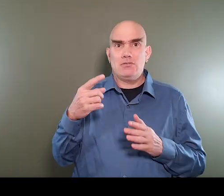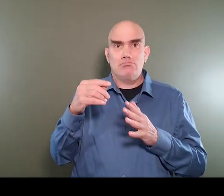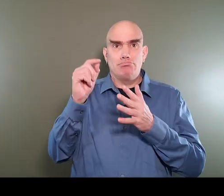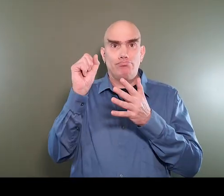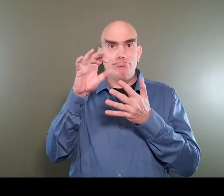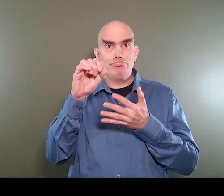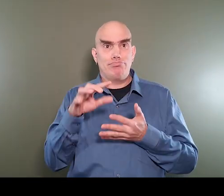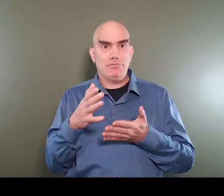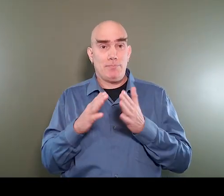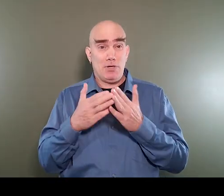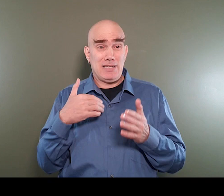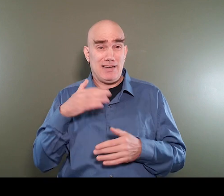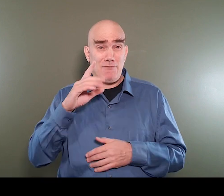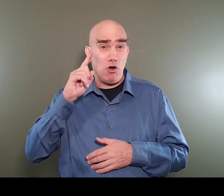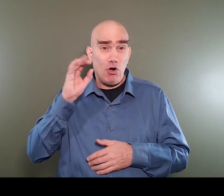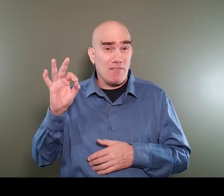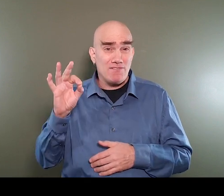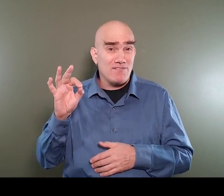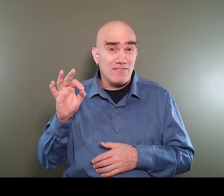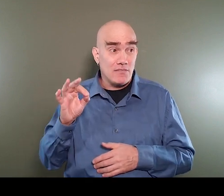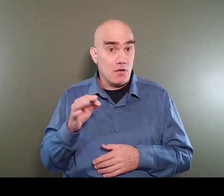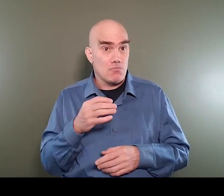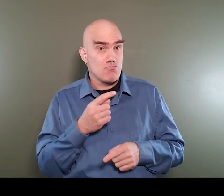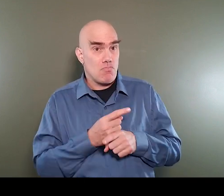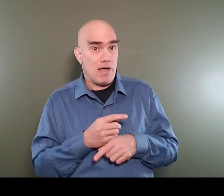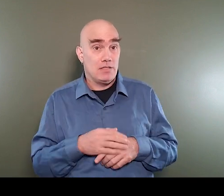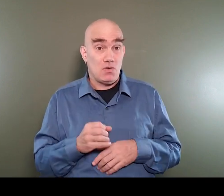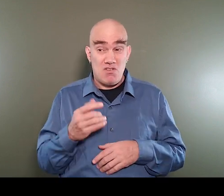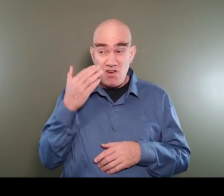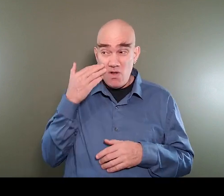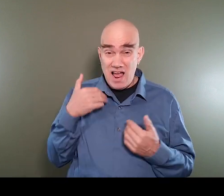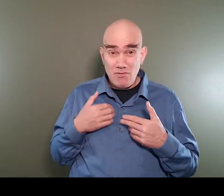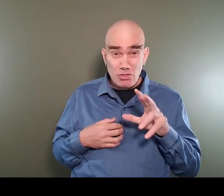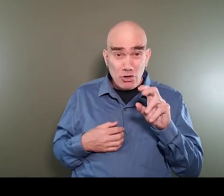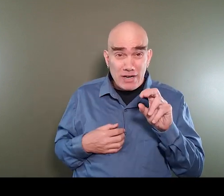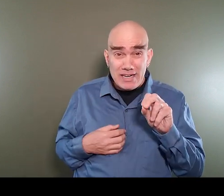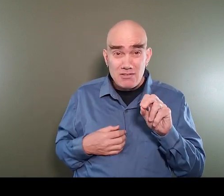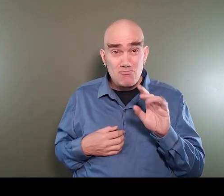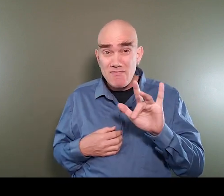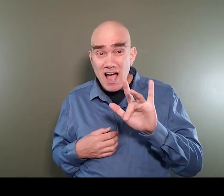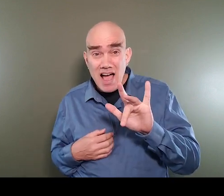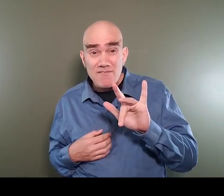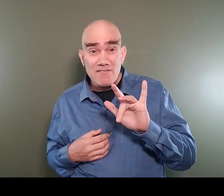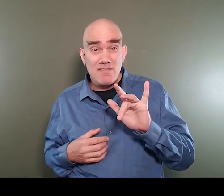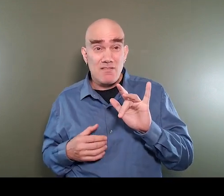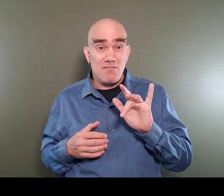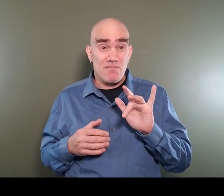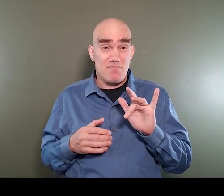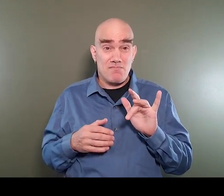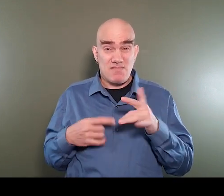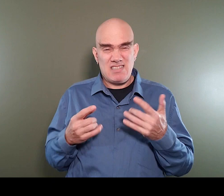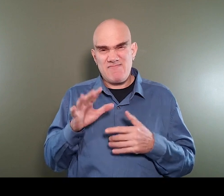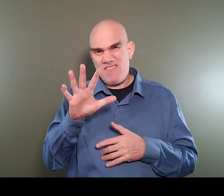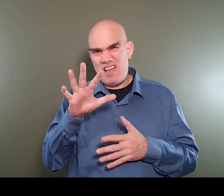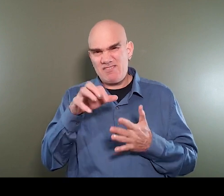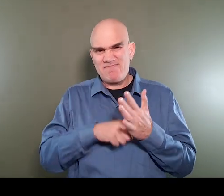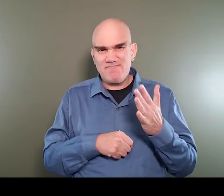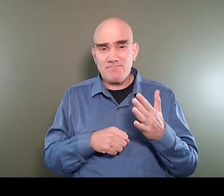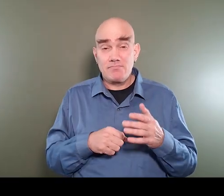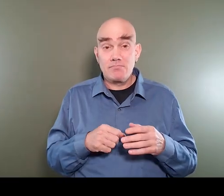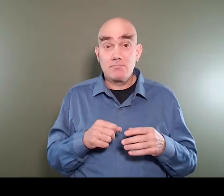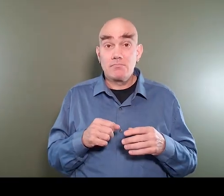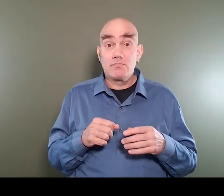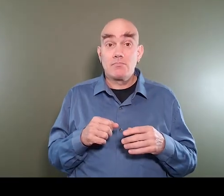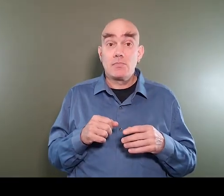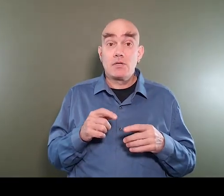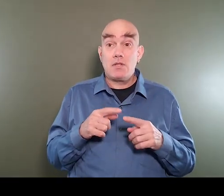but that you just listed 3 books that I've not heard of, right? And so knowing that there are 30 or 25, since 5 of them